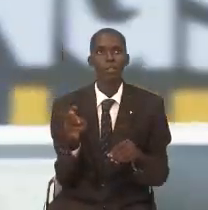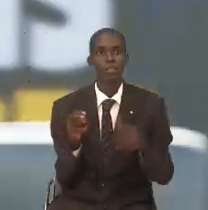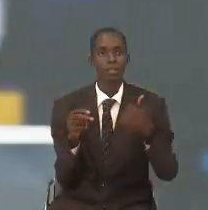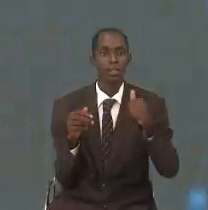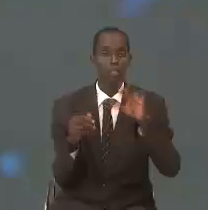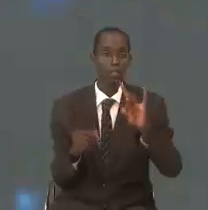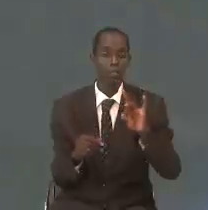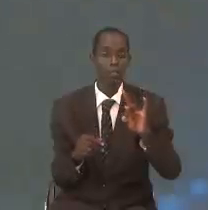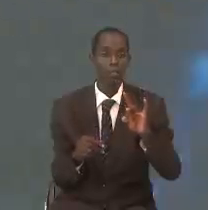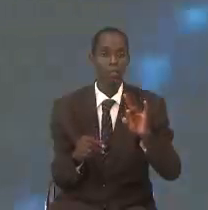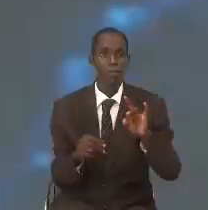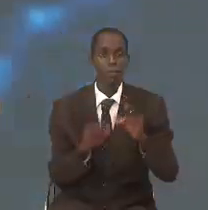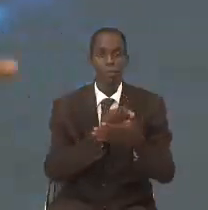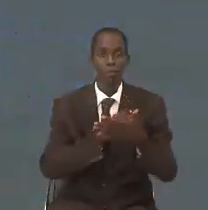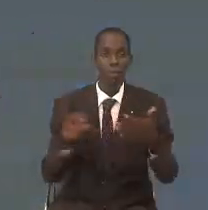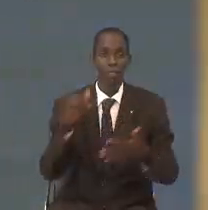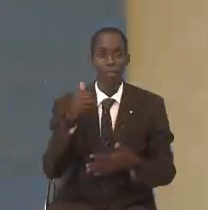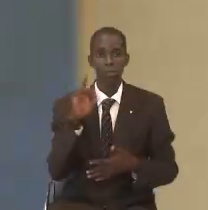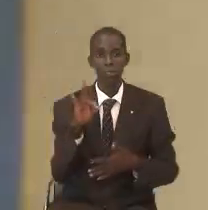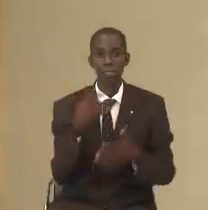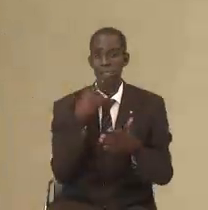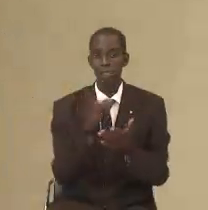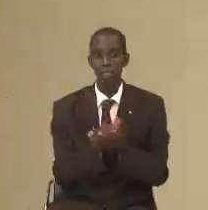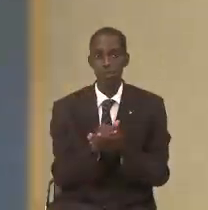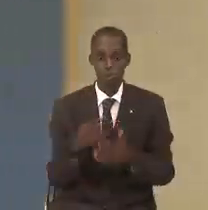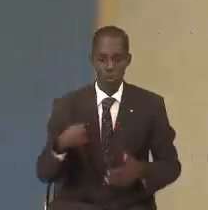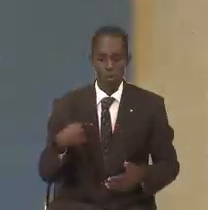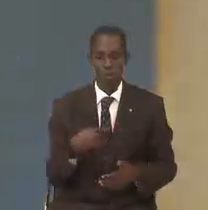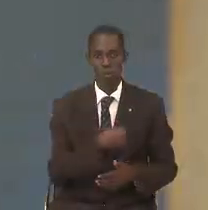says that we know